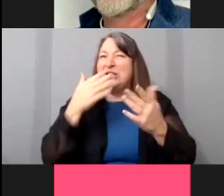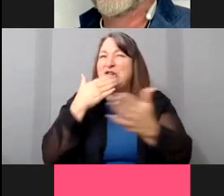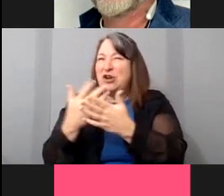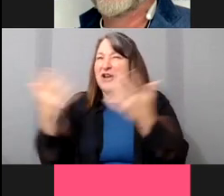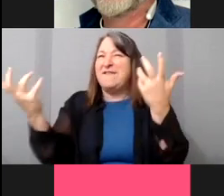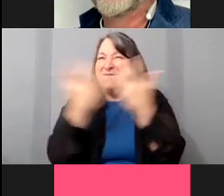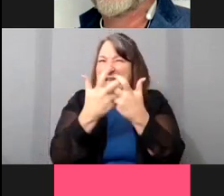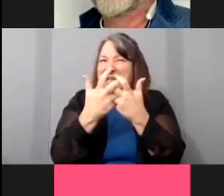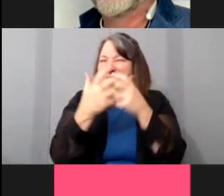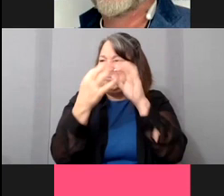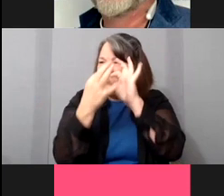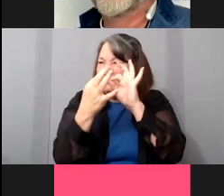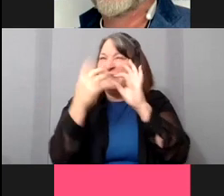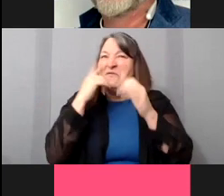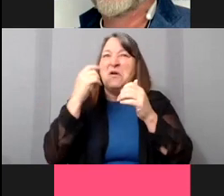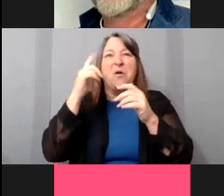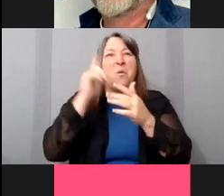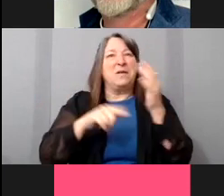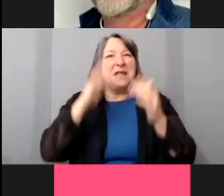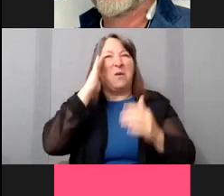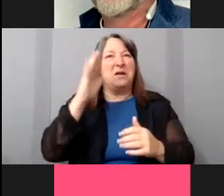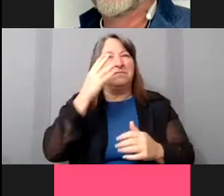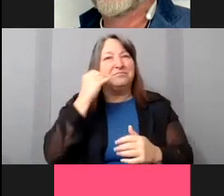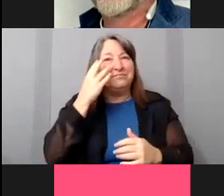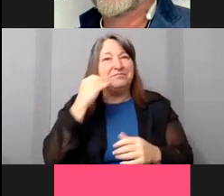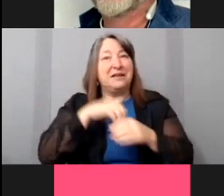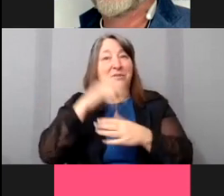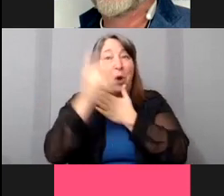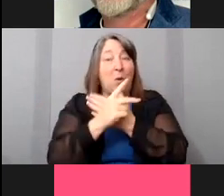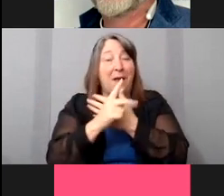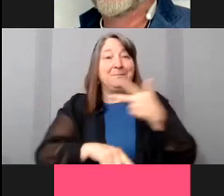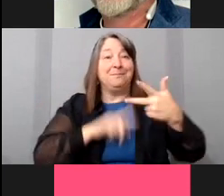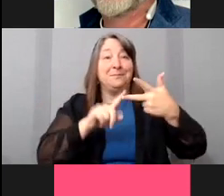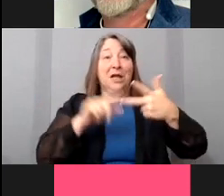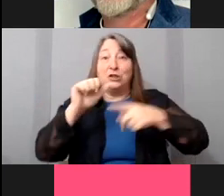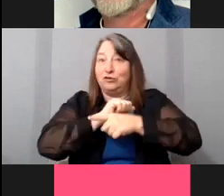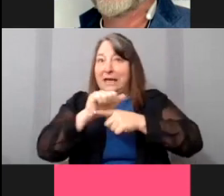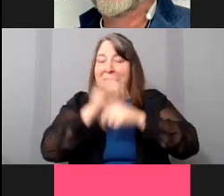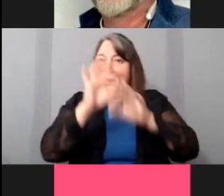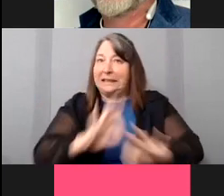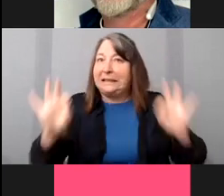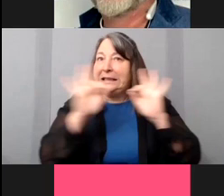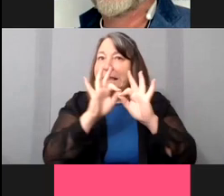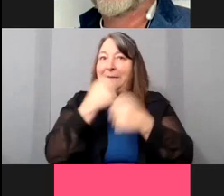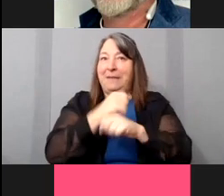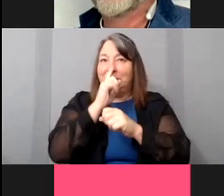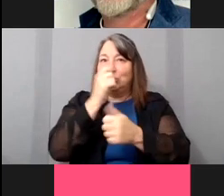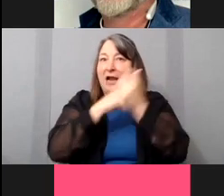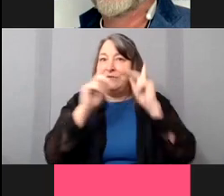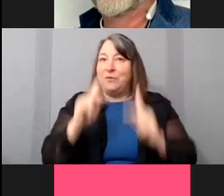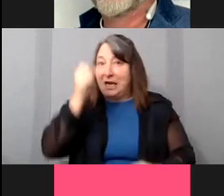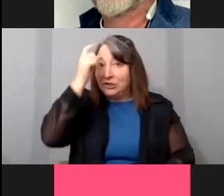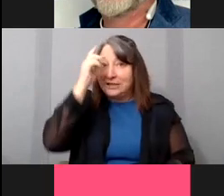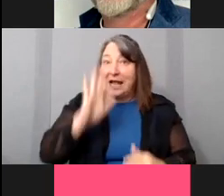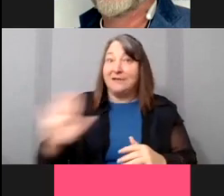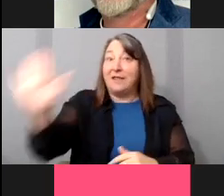the program. And then certainly, unsurprisingly, training is key, making sure that everyone understands their roles